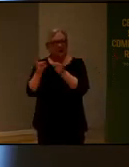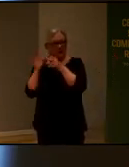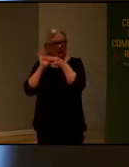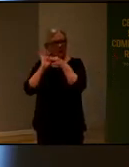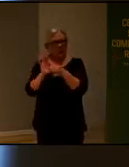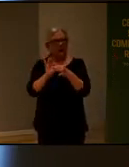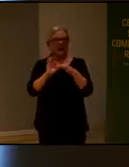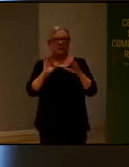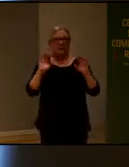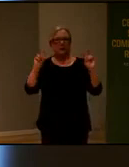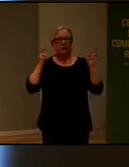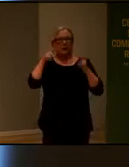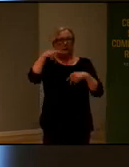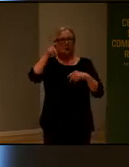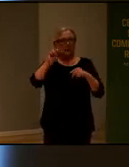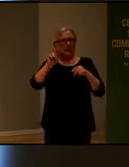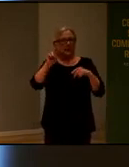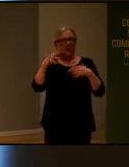machine.